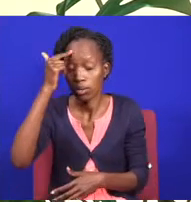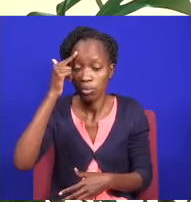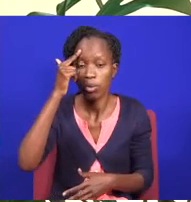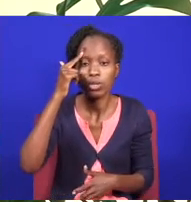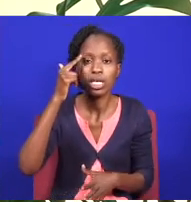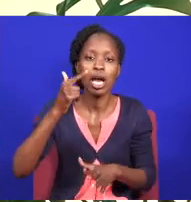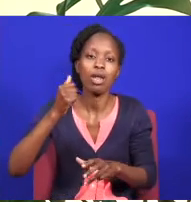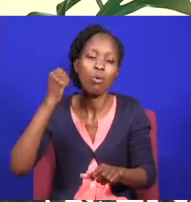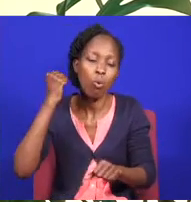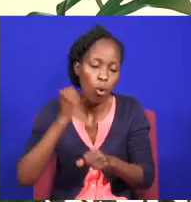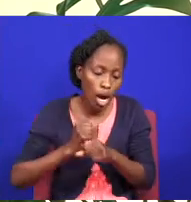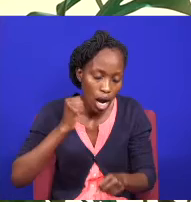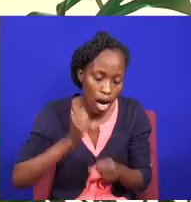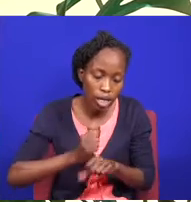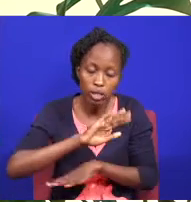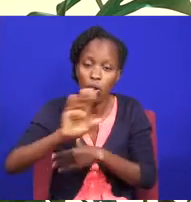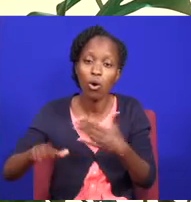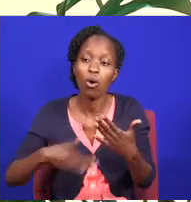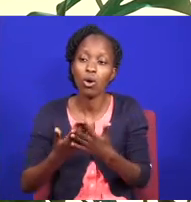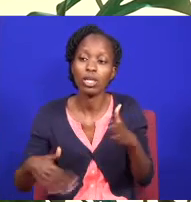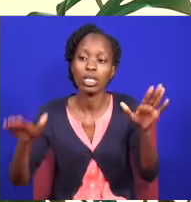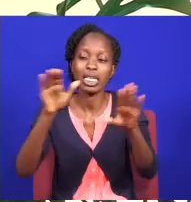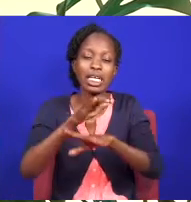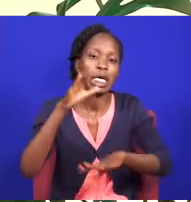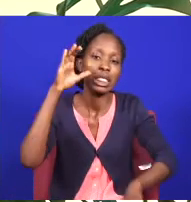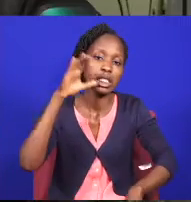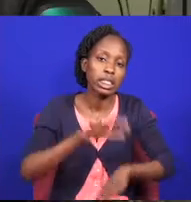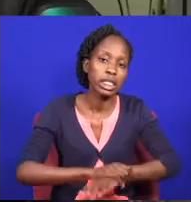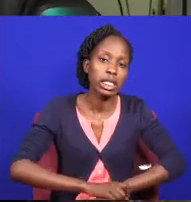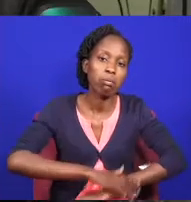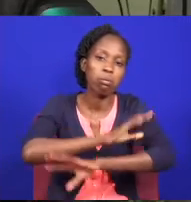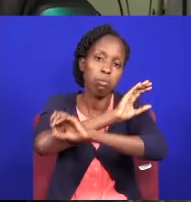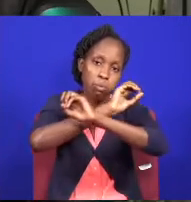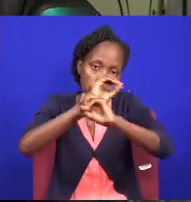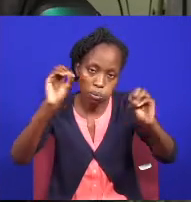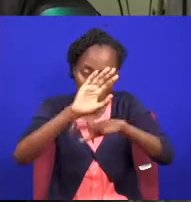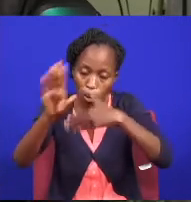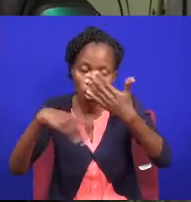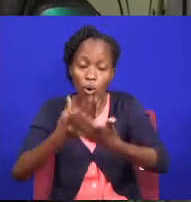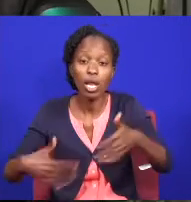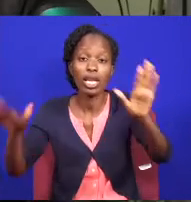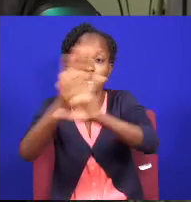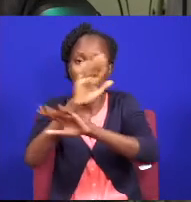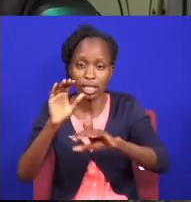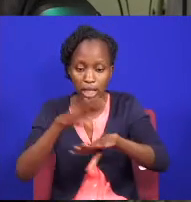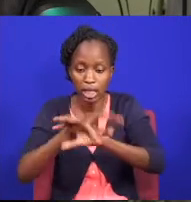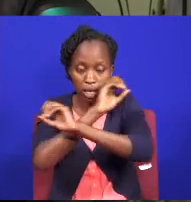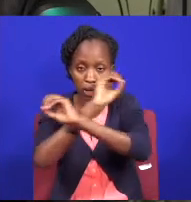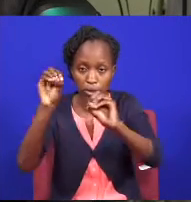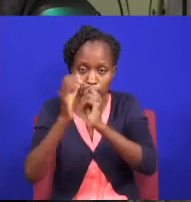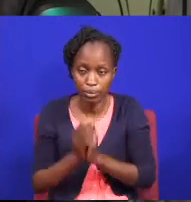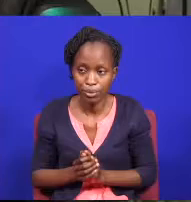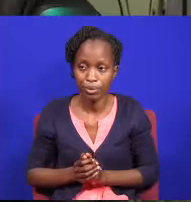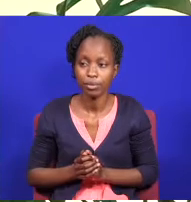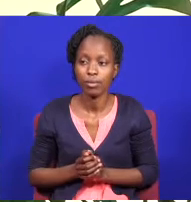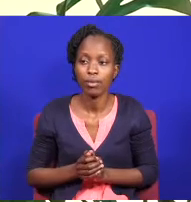the whole night. How many fish did they catch at night? None. They didn't catch any fish. And that